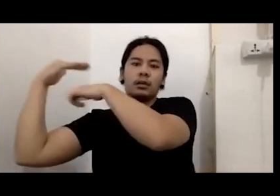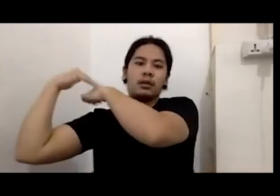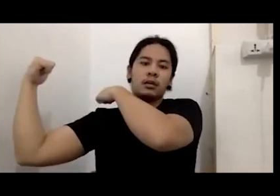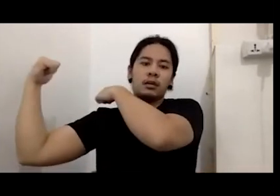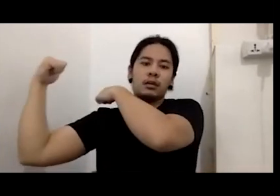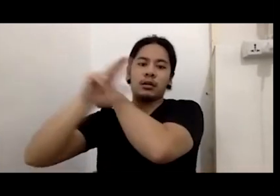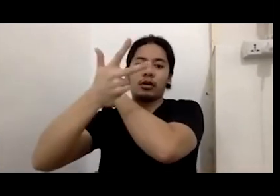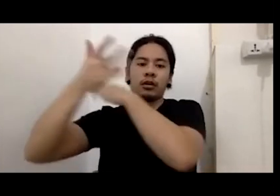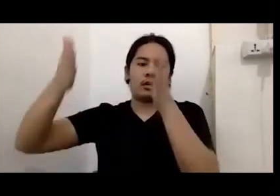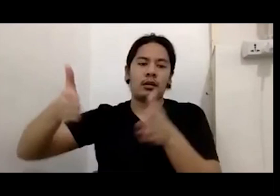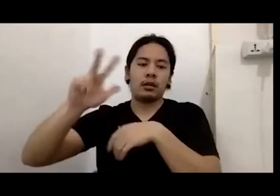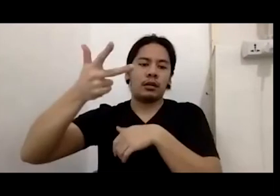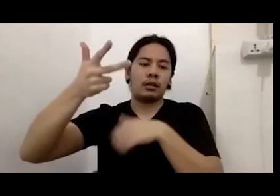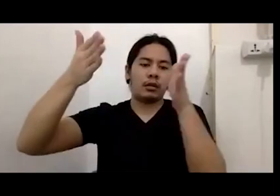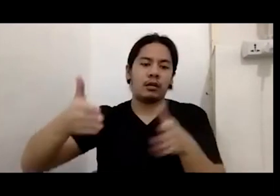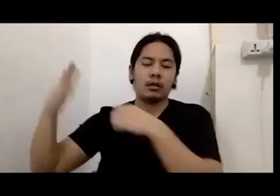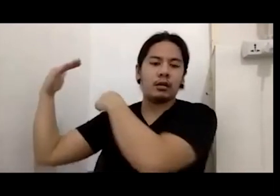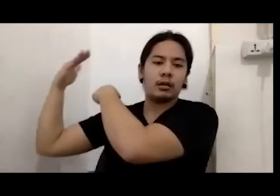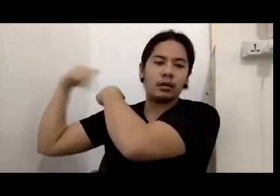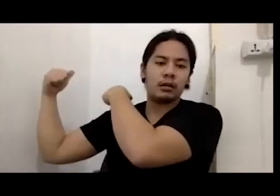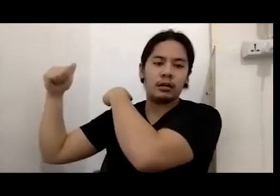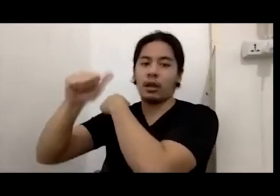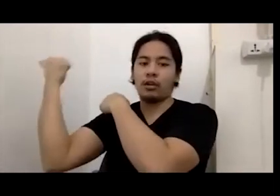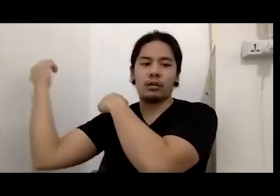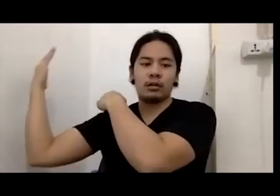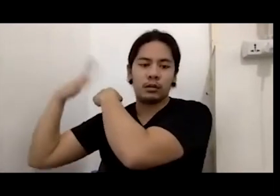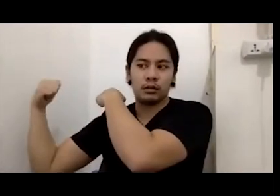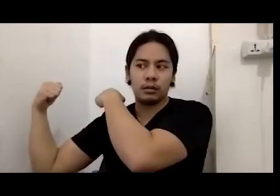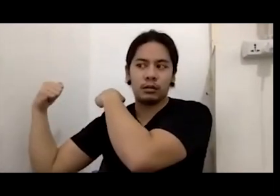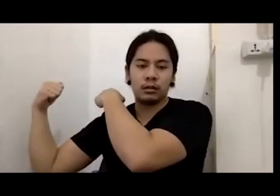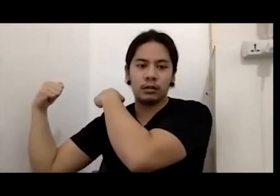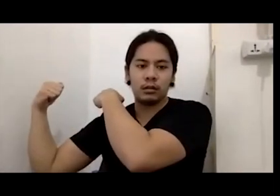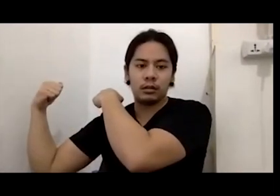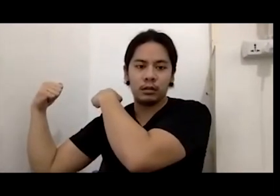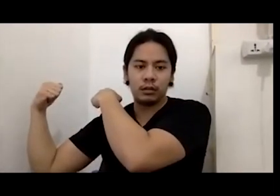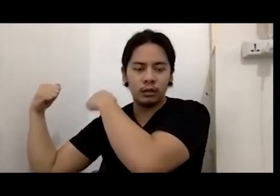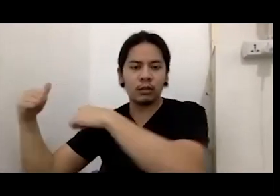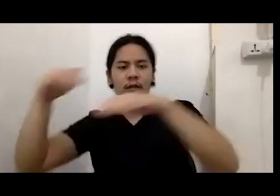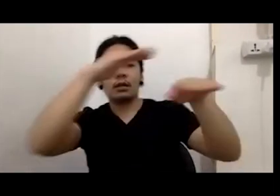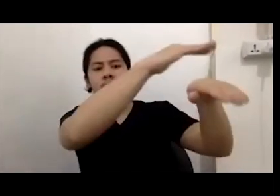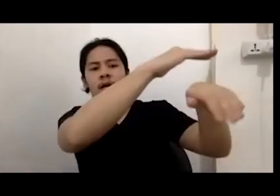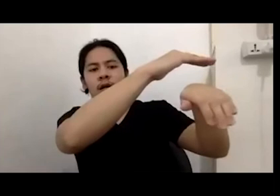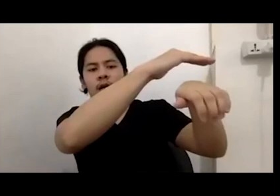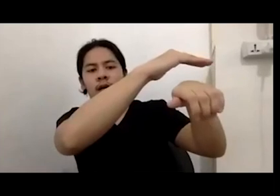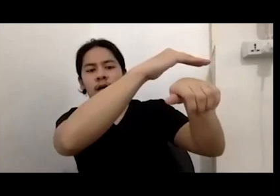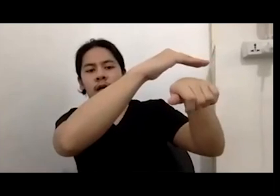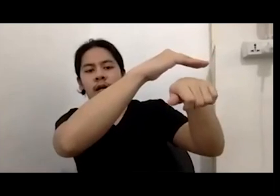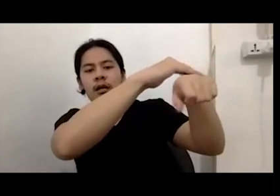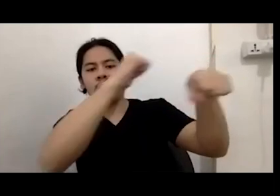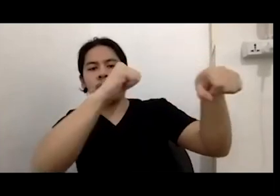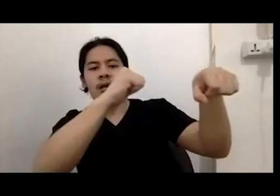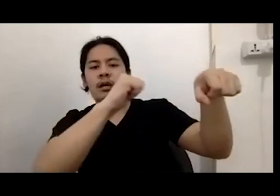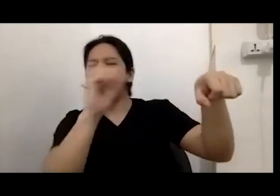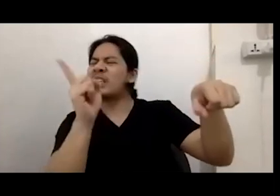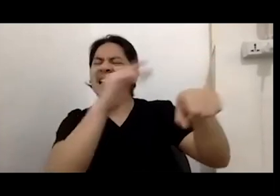Yes, it's directional. So the first one is going outward, second one same. So does that mean, okay,